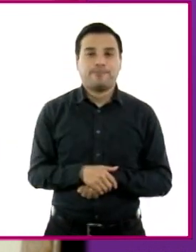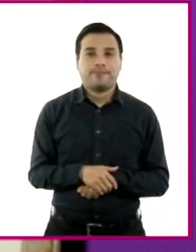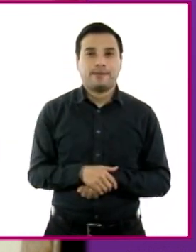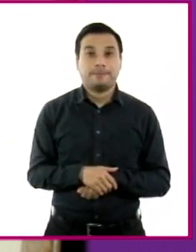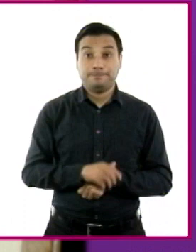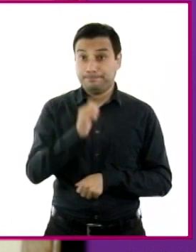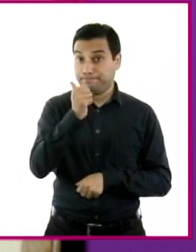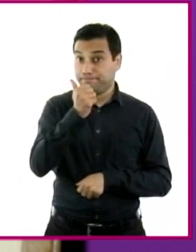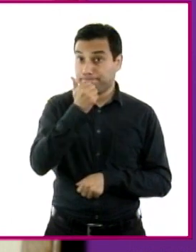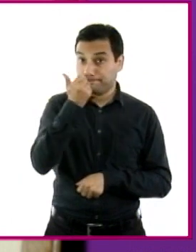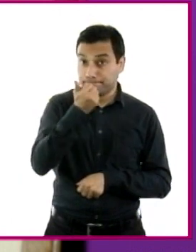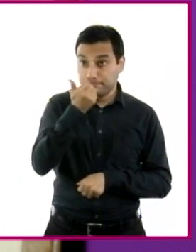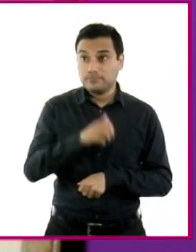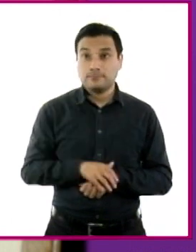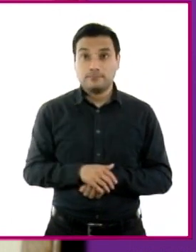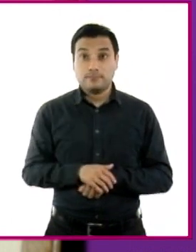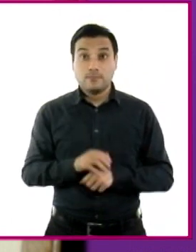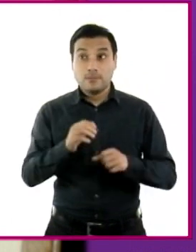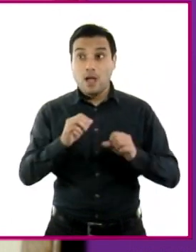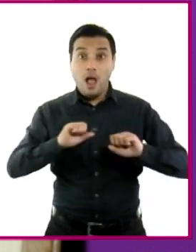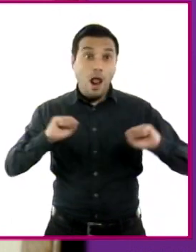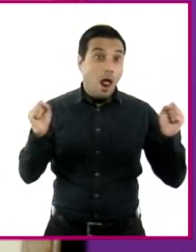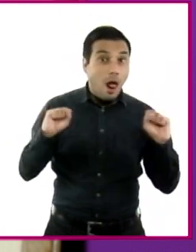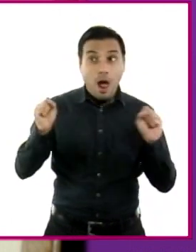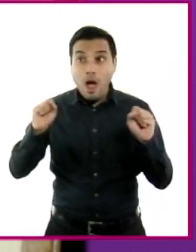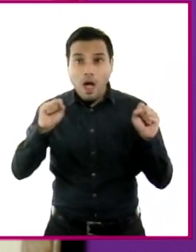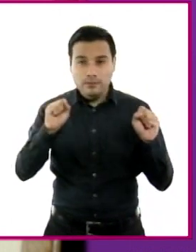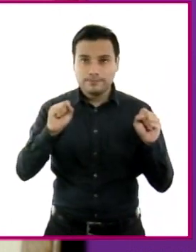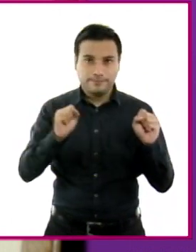Students mustn't run in the playground.